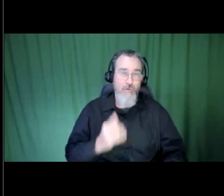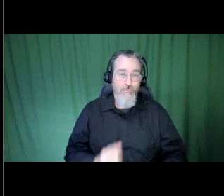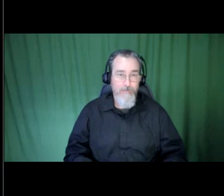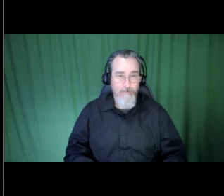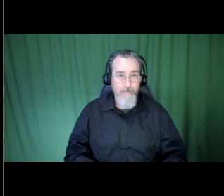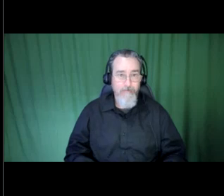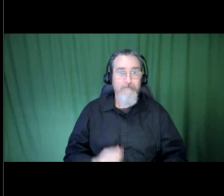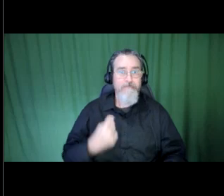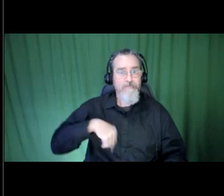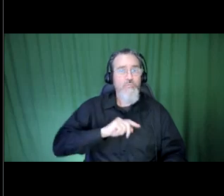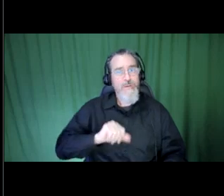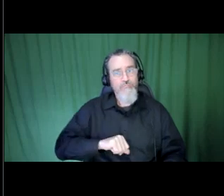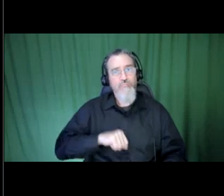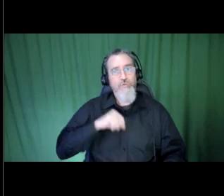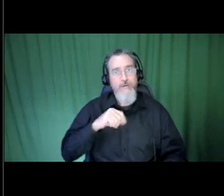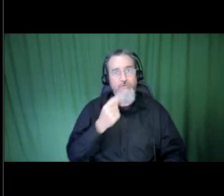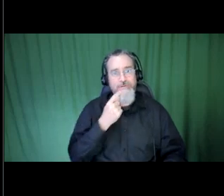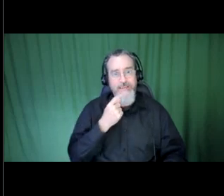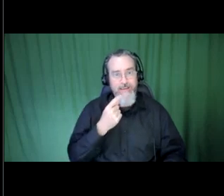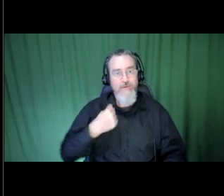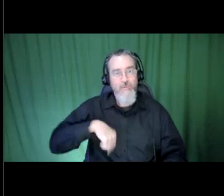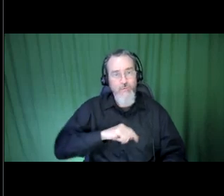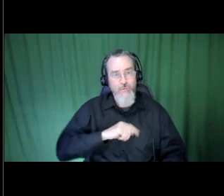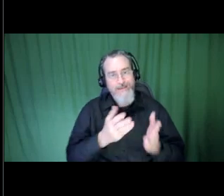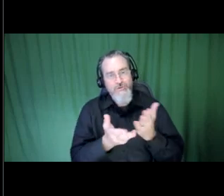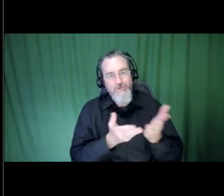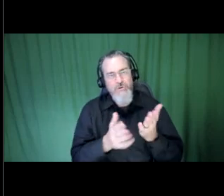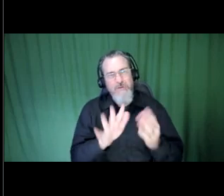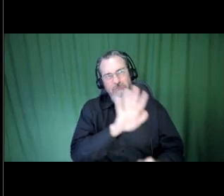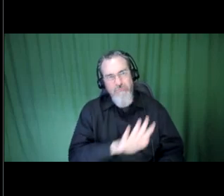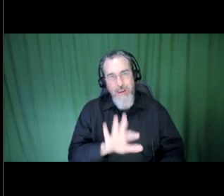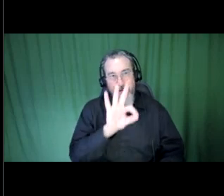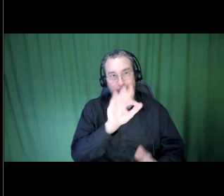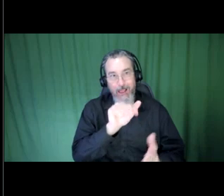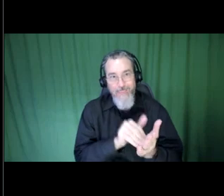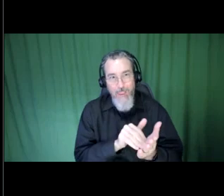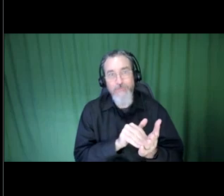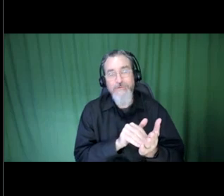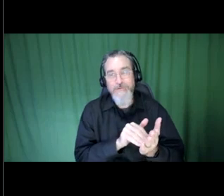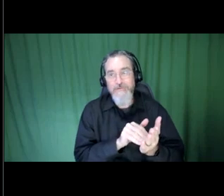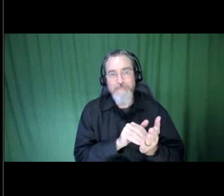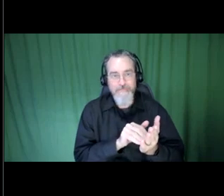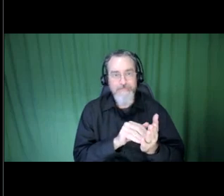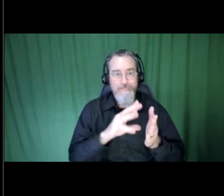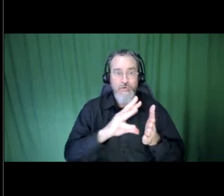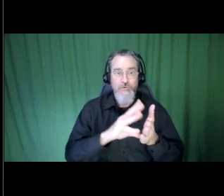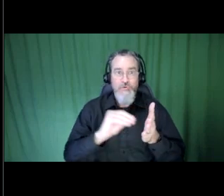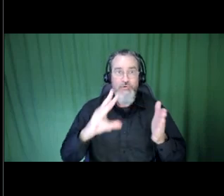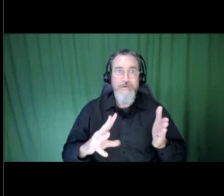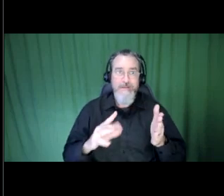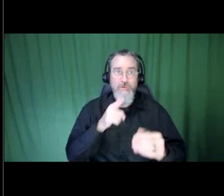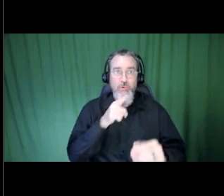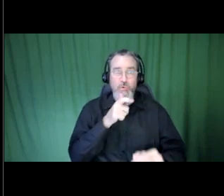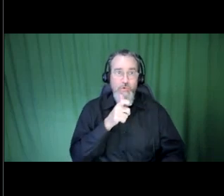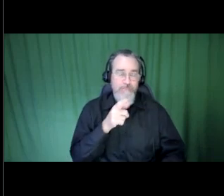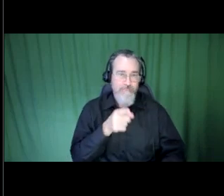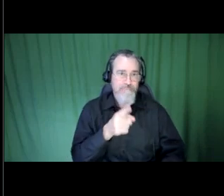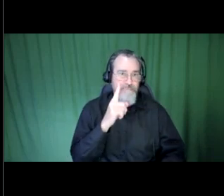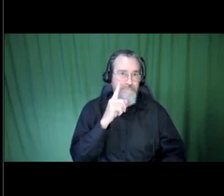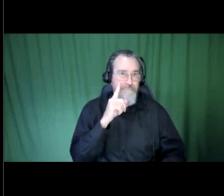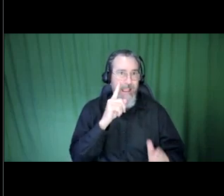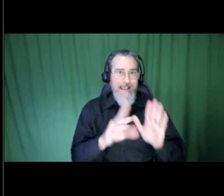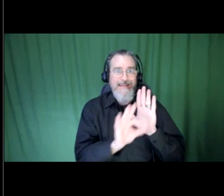to say that we serve around almost 9,000 students who self-identified as American Indian and